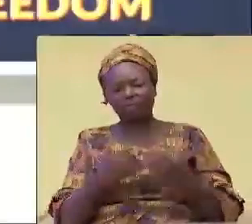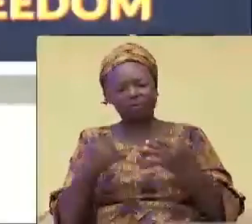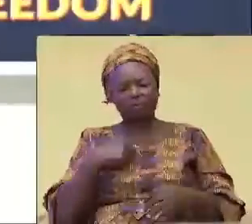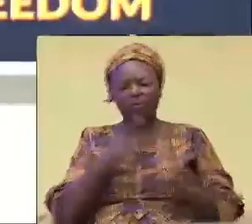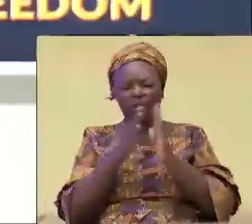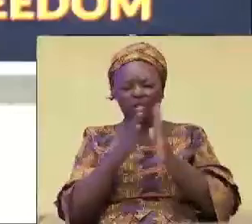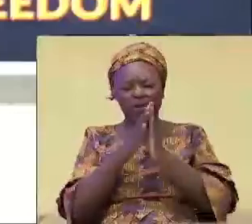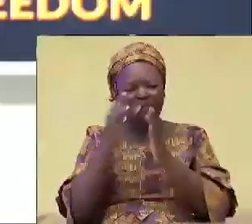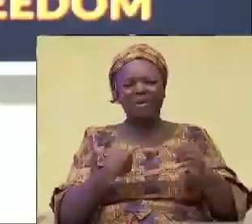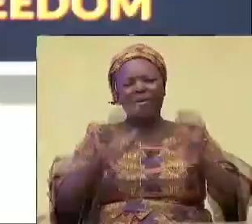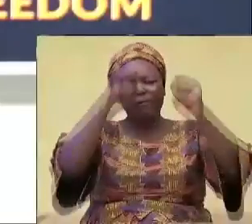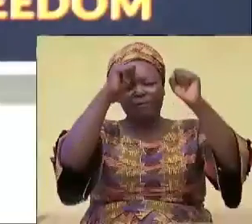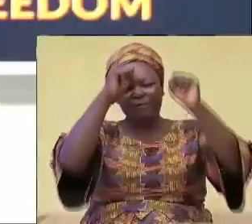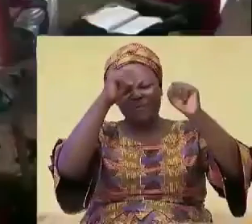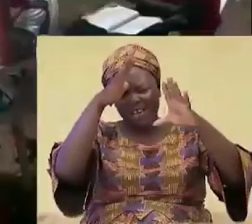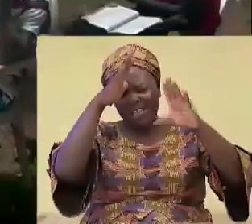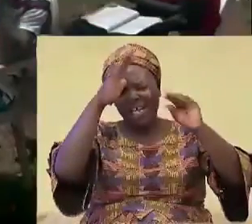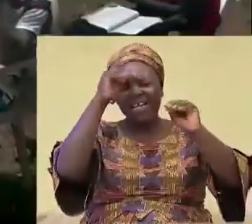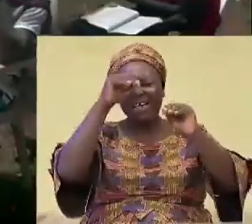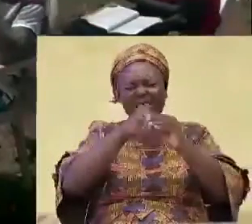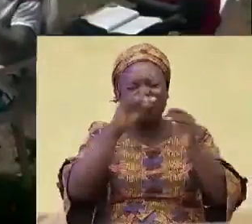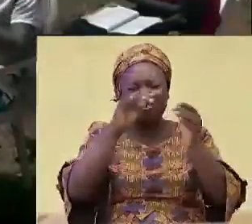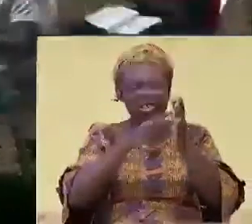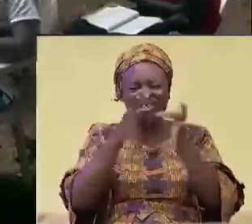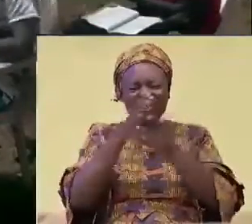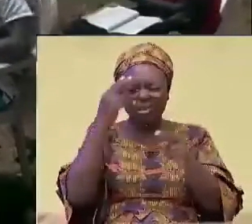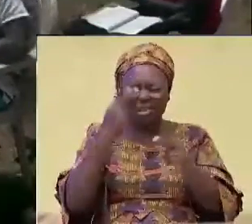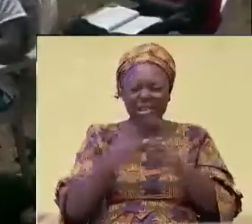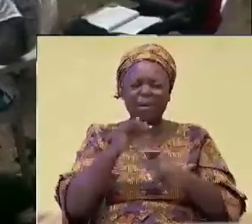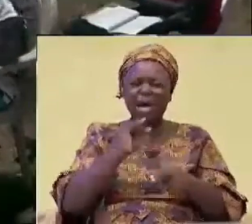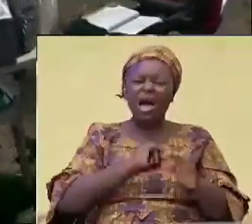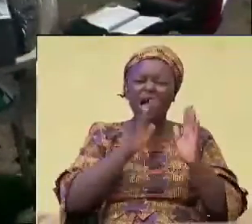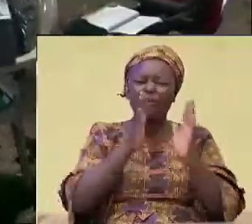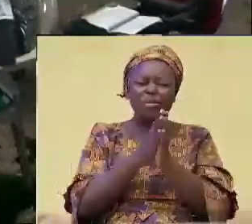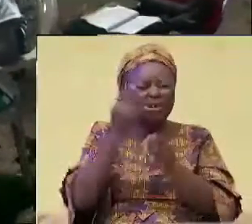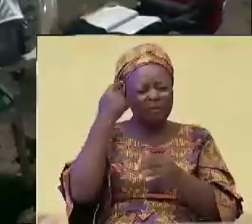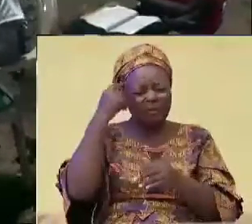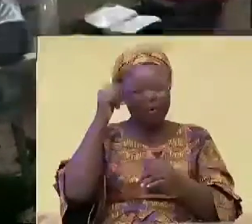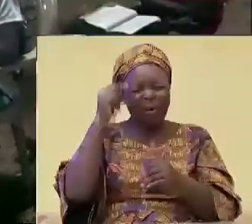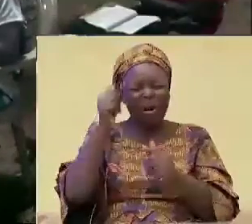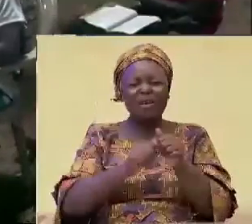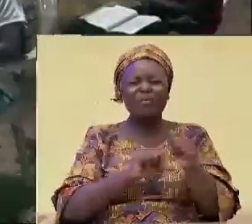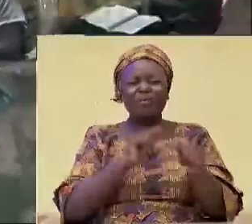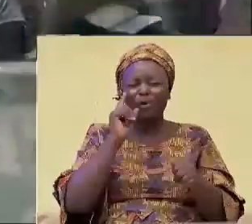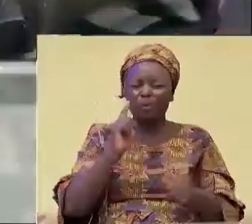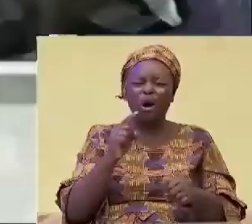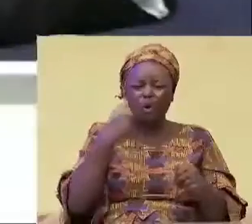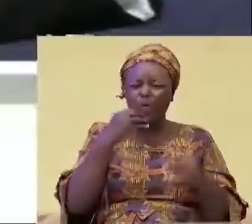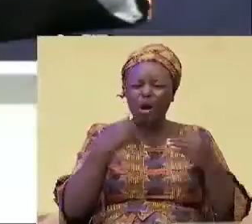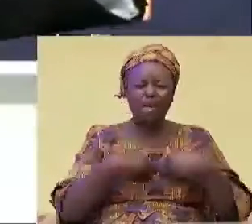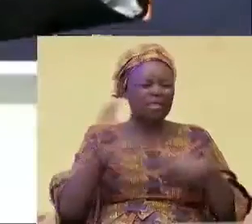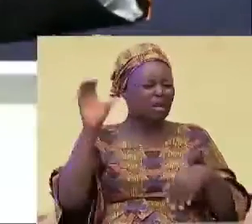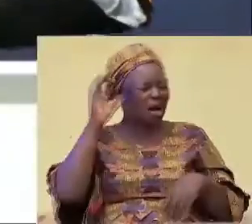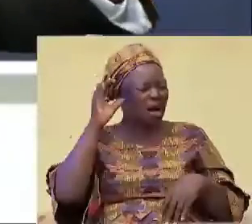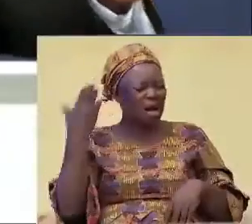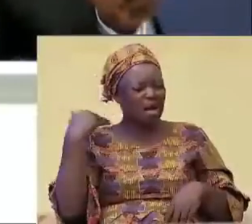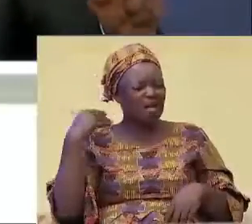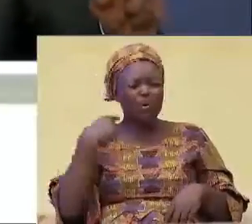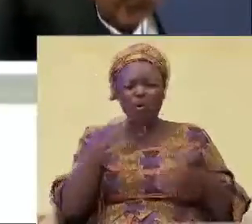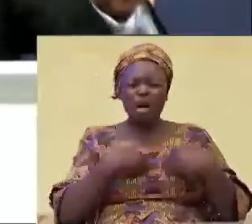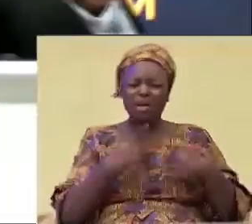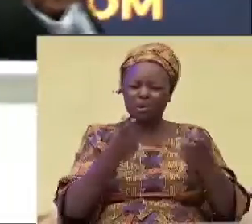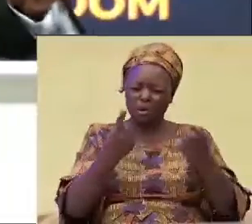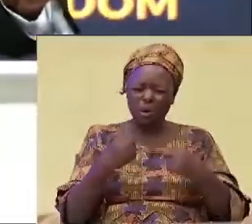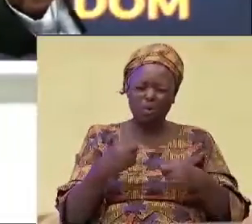I pray for you now, Father, in Jesus' name. I pray for everyone who